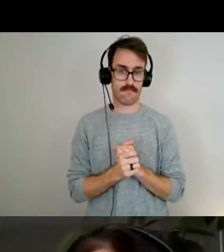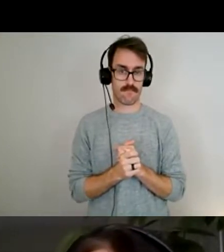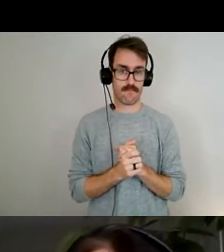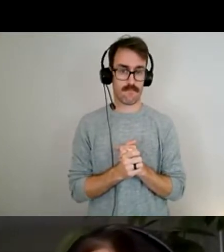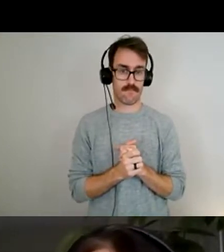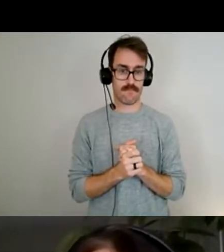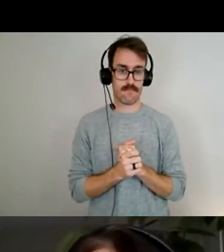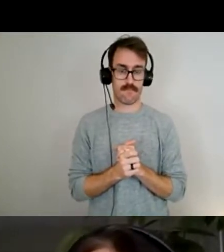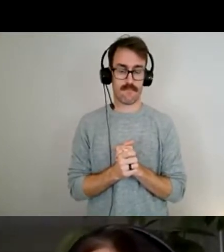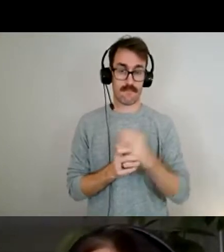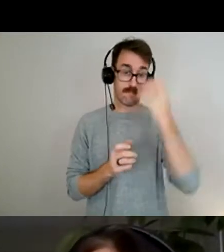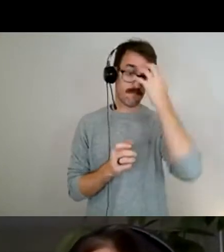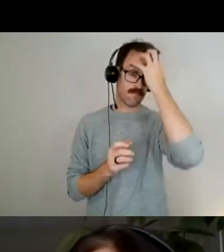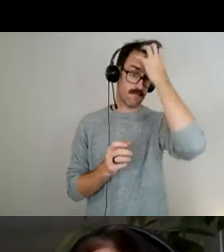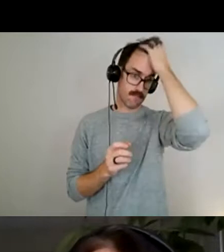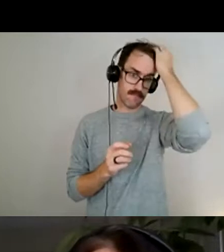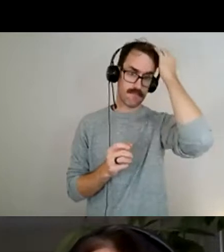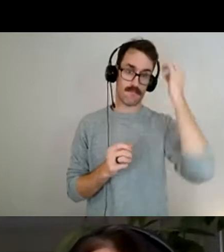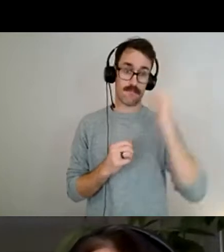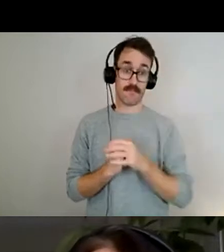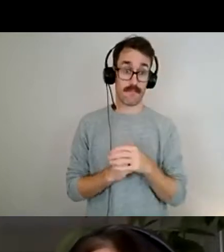It is something that clearly